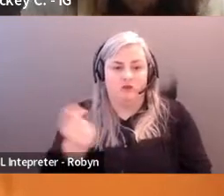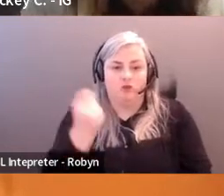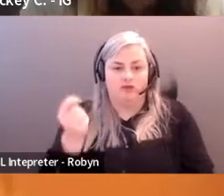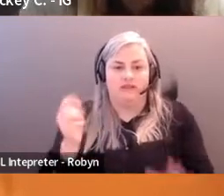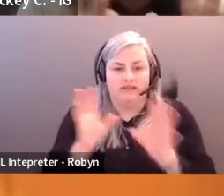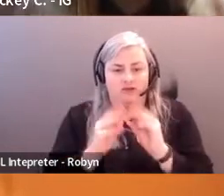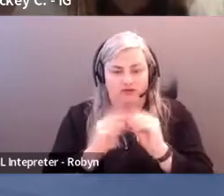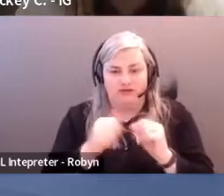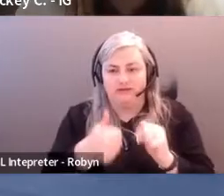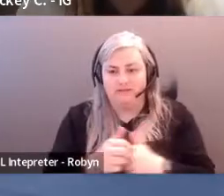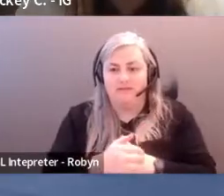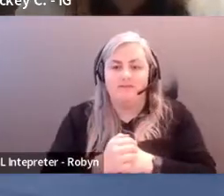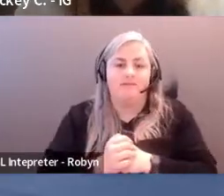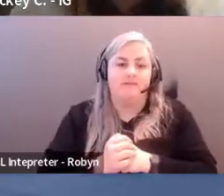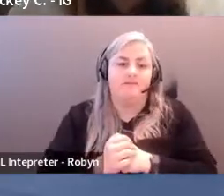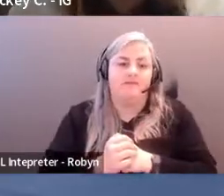So